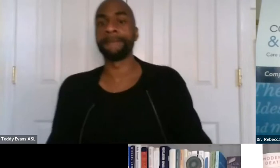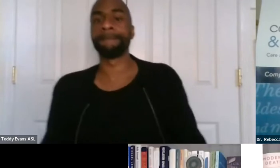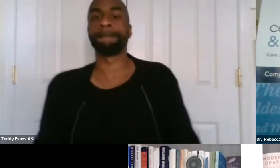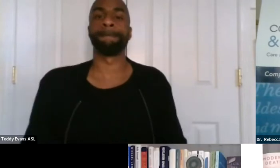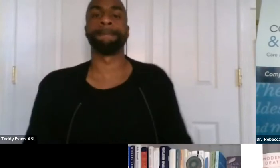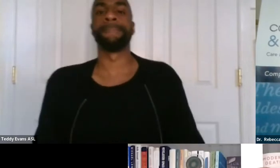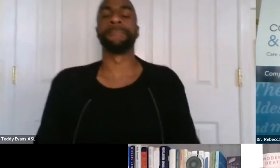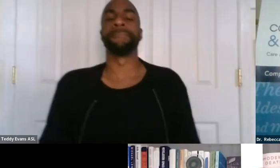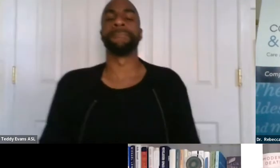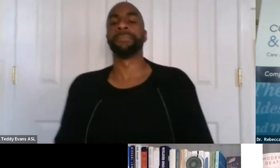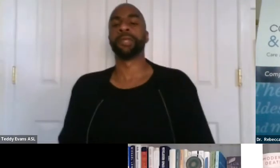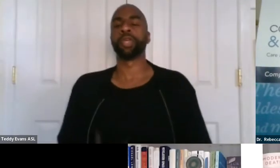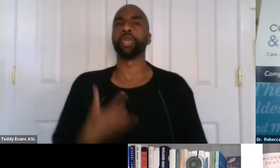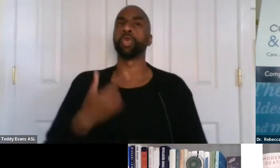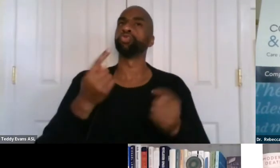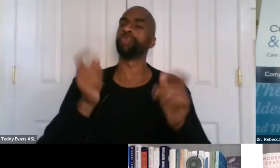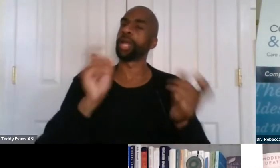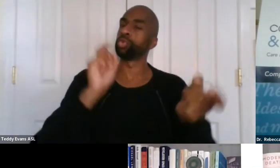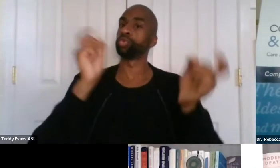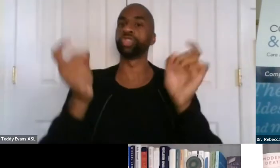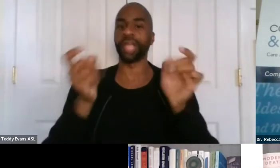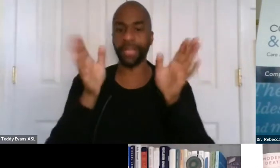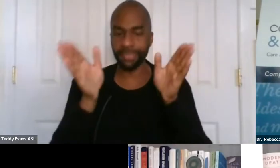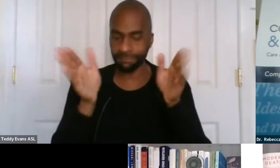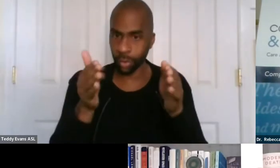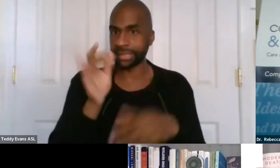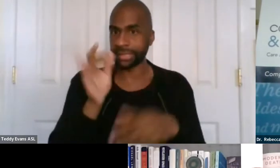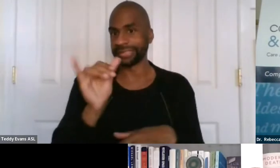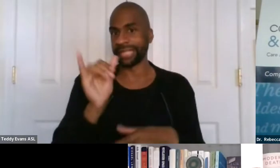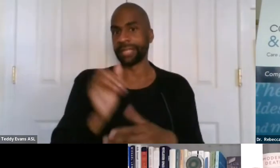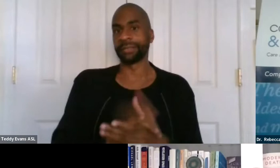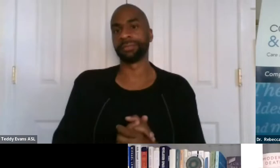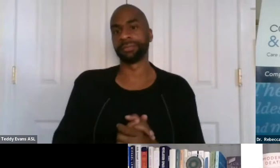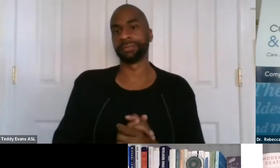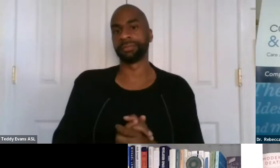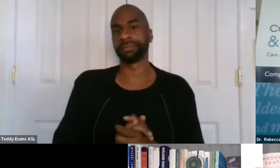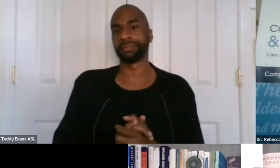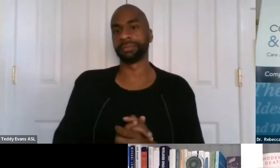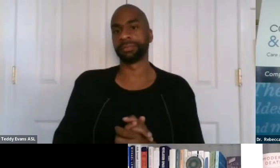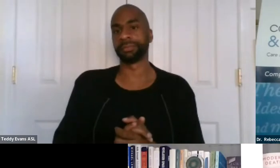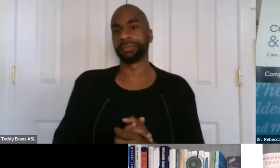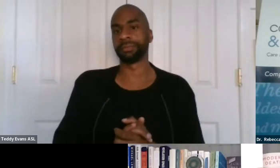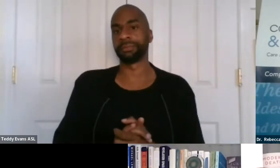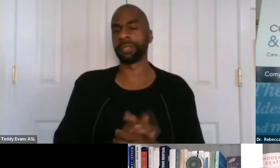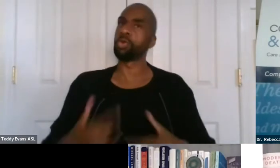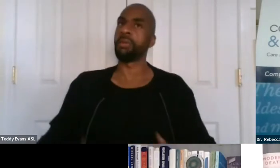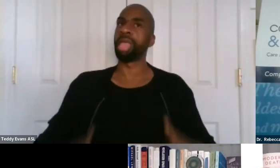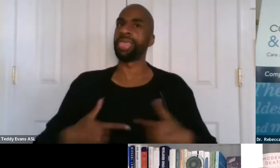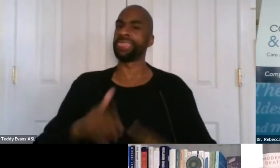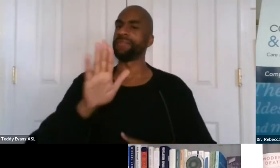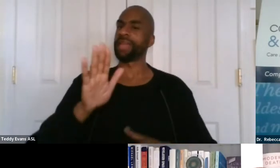focus away from focusing on the pain to focusing on their lives and living their lives to the fullest, even if it hurts. You go